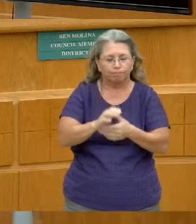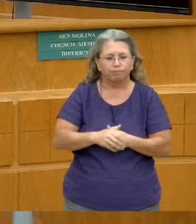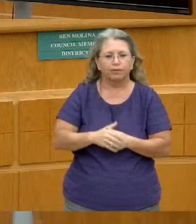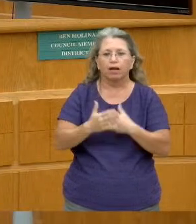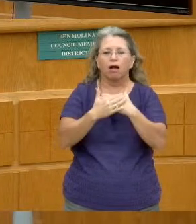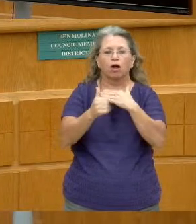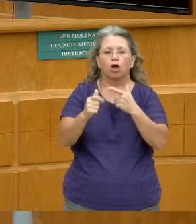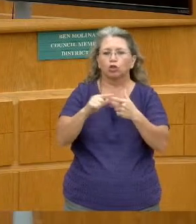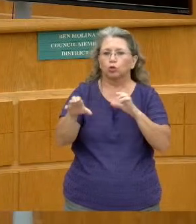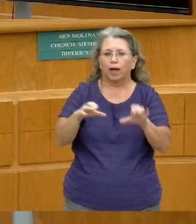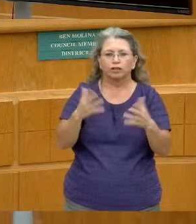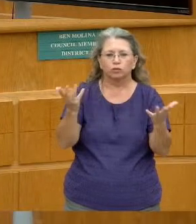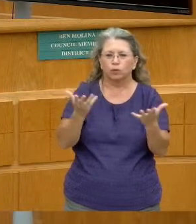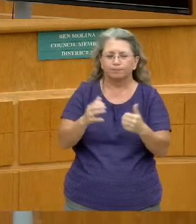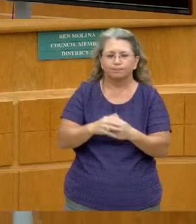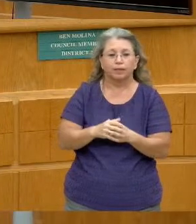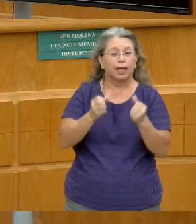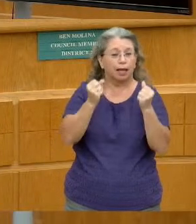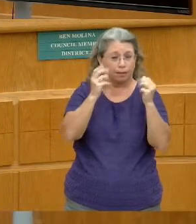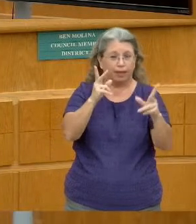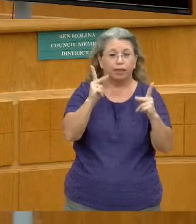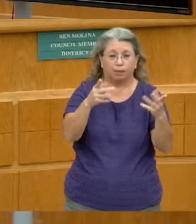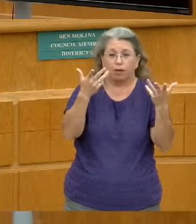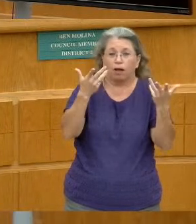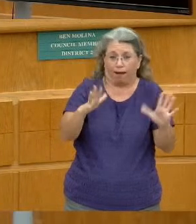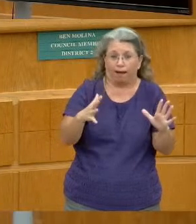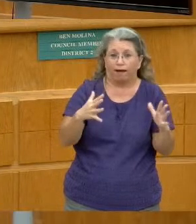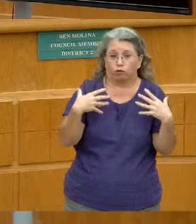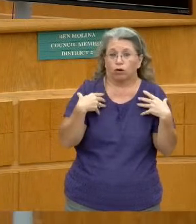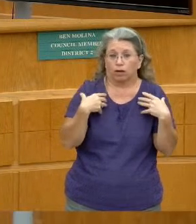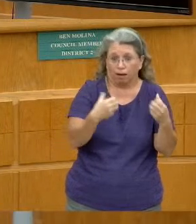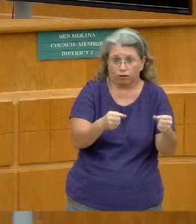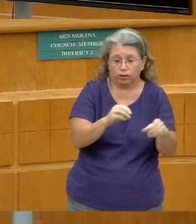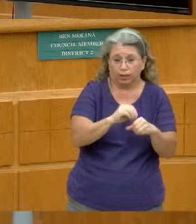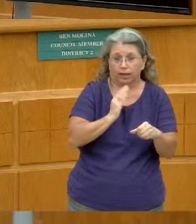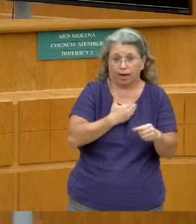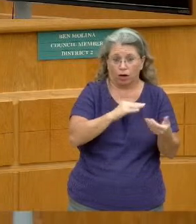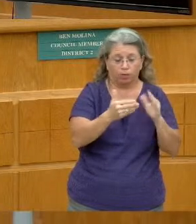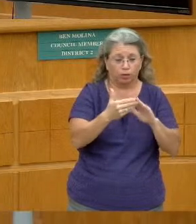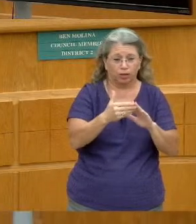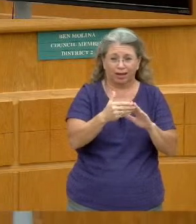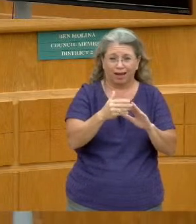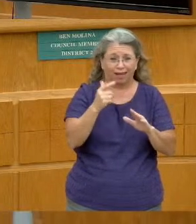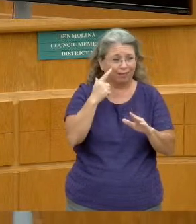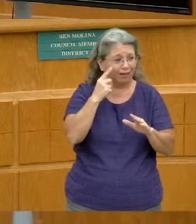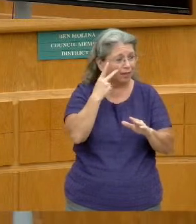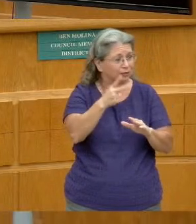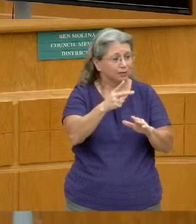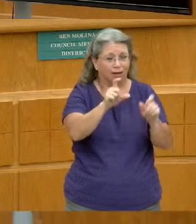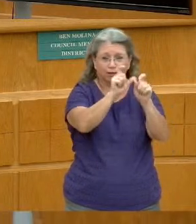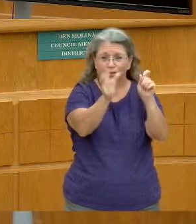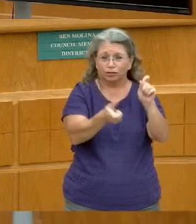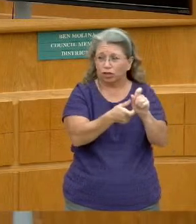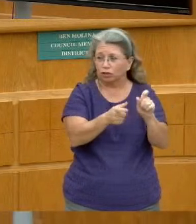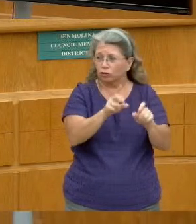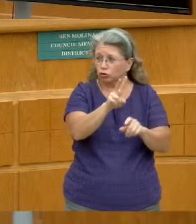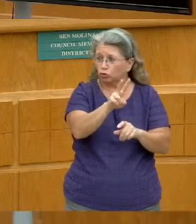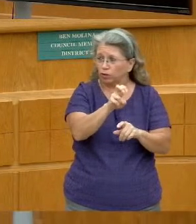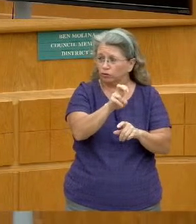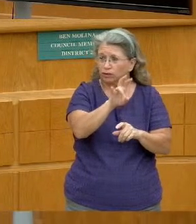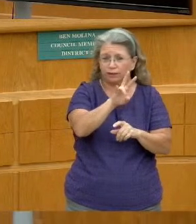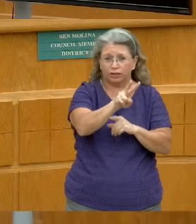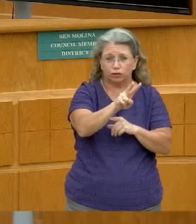are many people who have recovered in our community. In fact, if I saw the chart correctly, it was